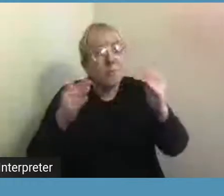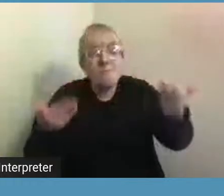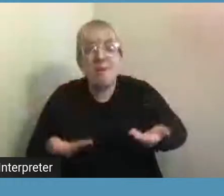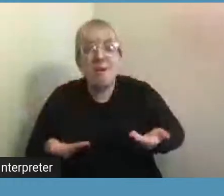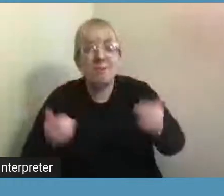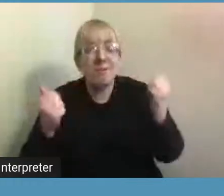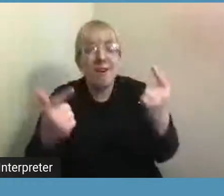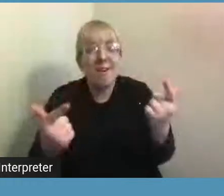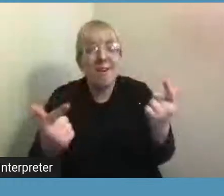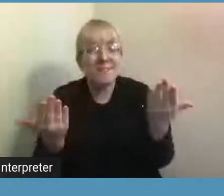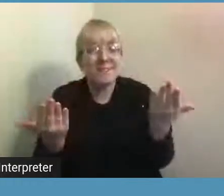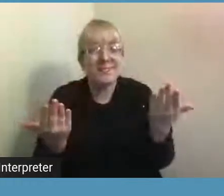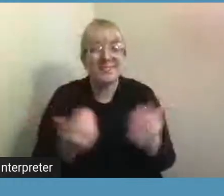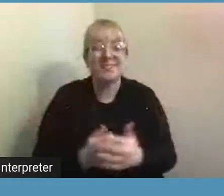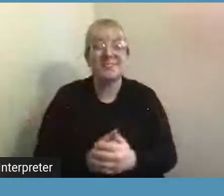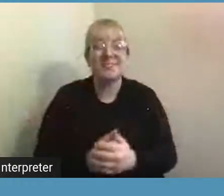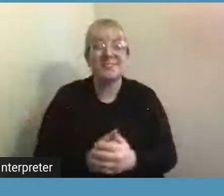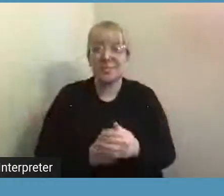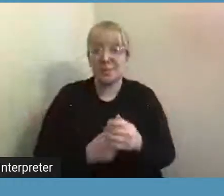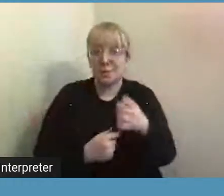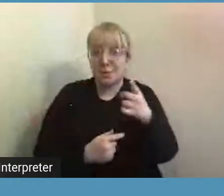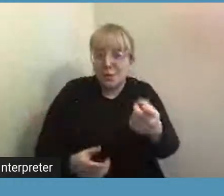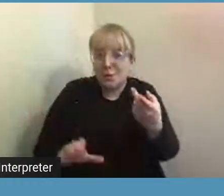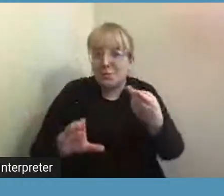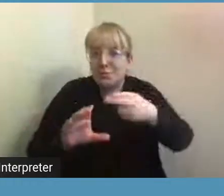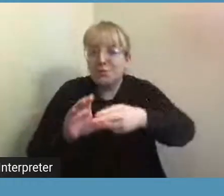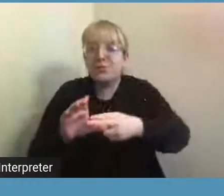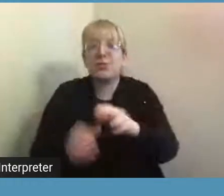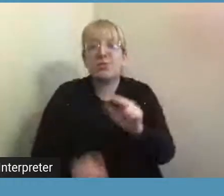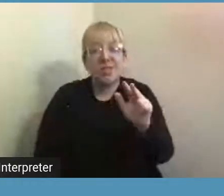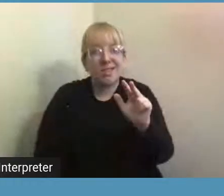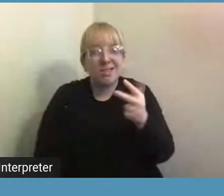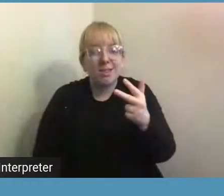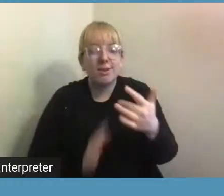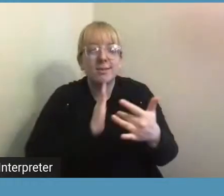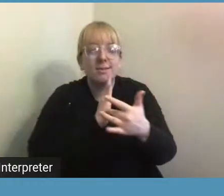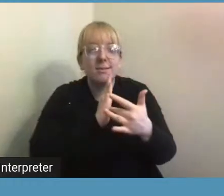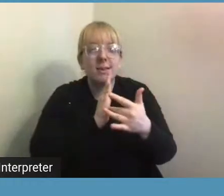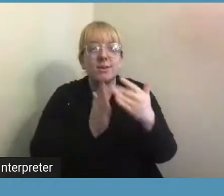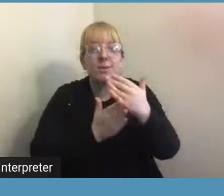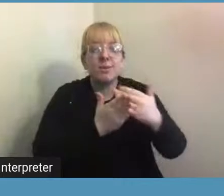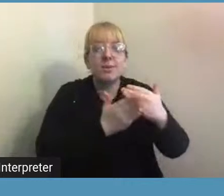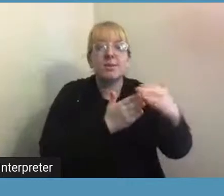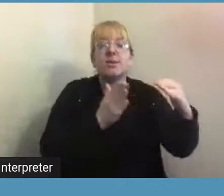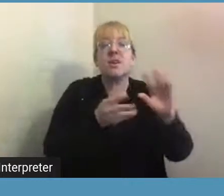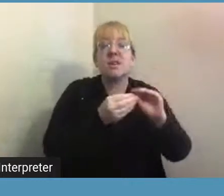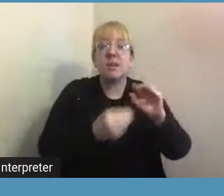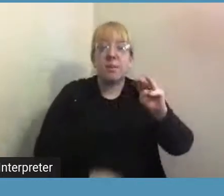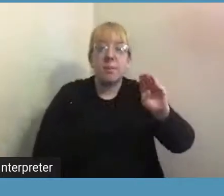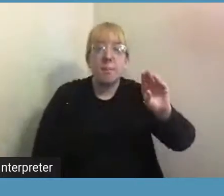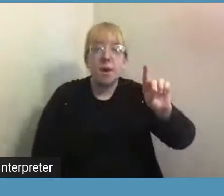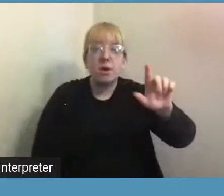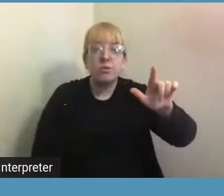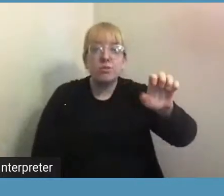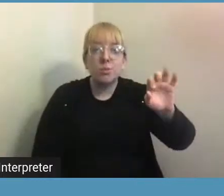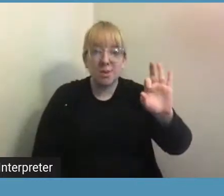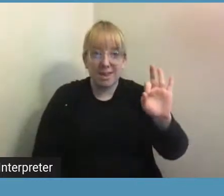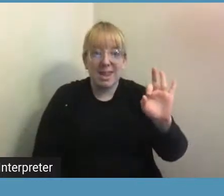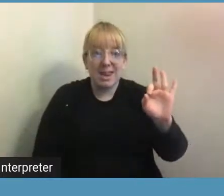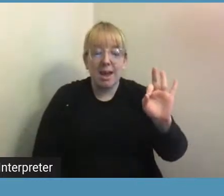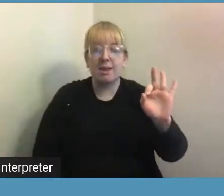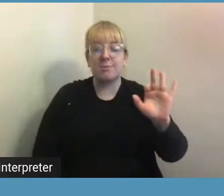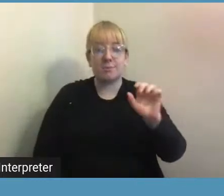You've joined the third technical session for Module 9 on social media, in which you'll learn how to create engaging social